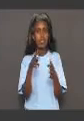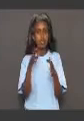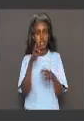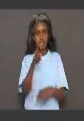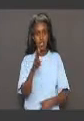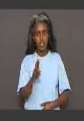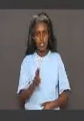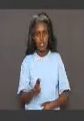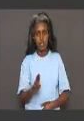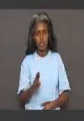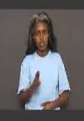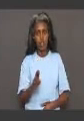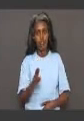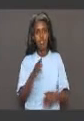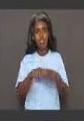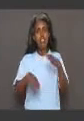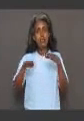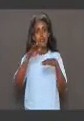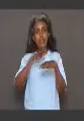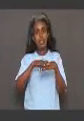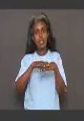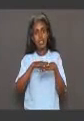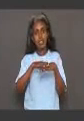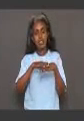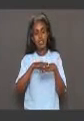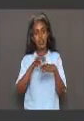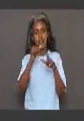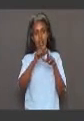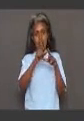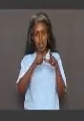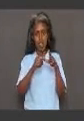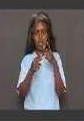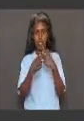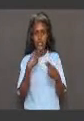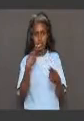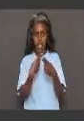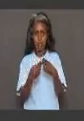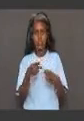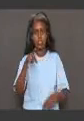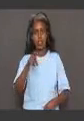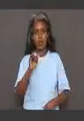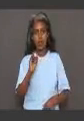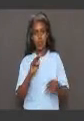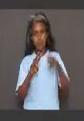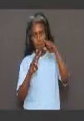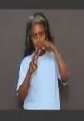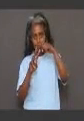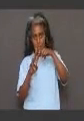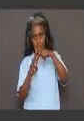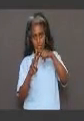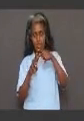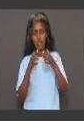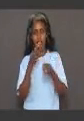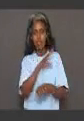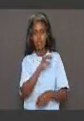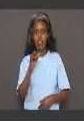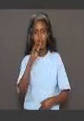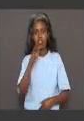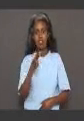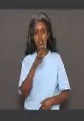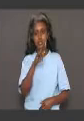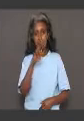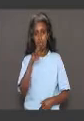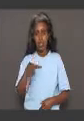ratio of the subtended angle times pi and the squared radius.